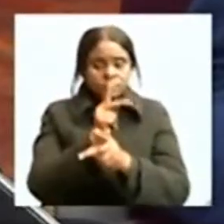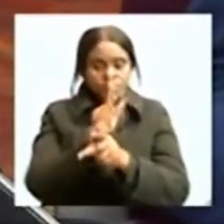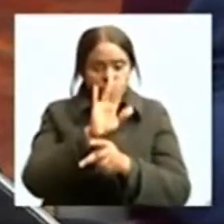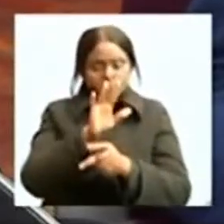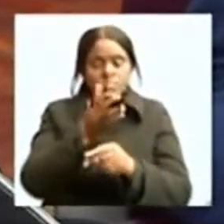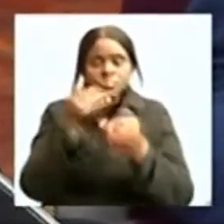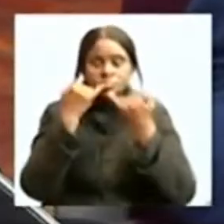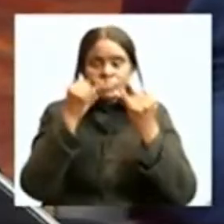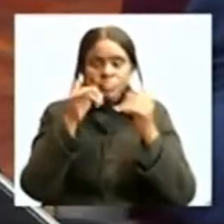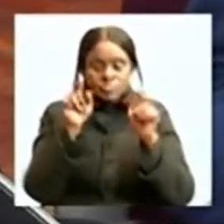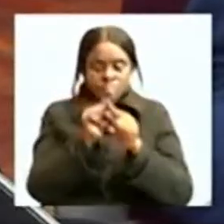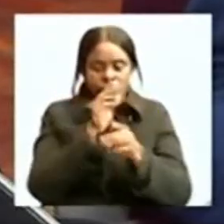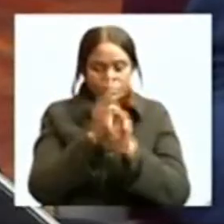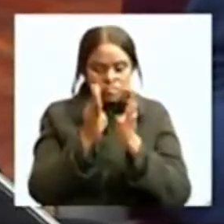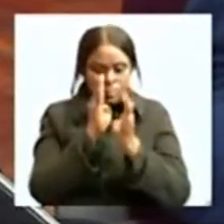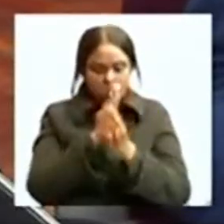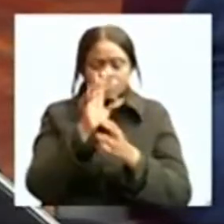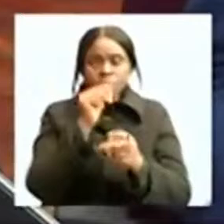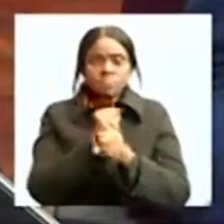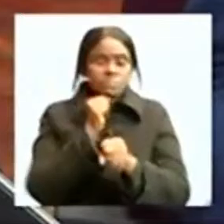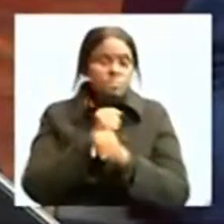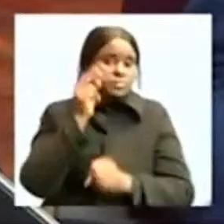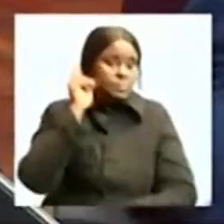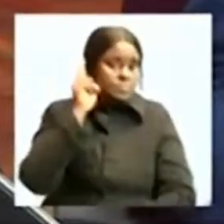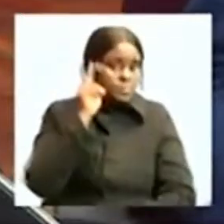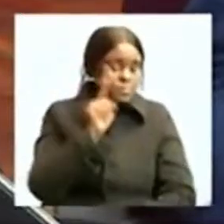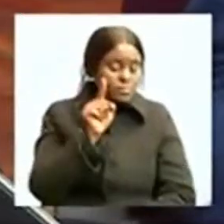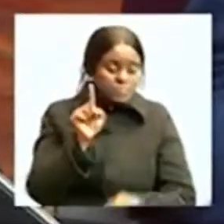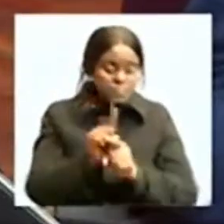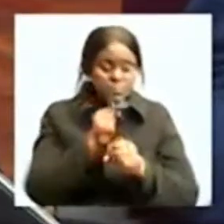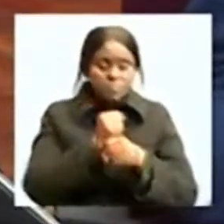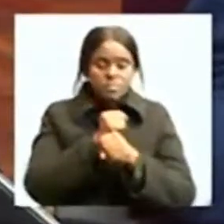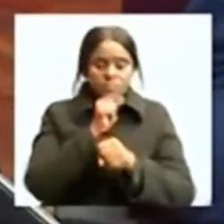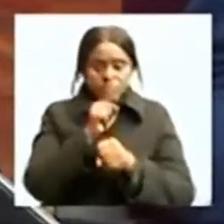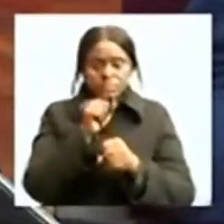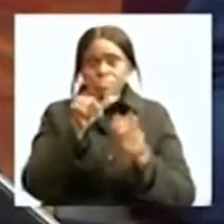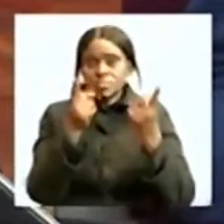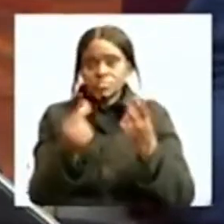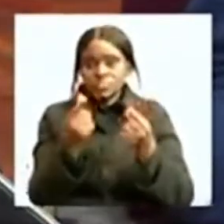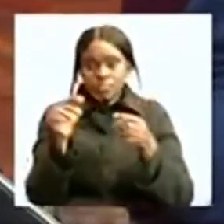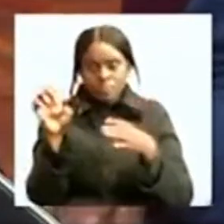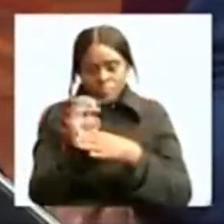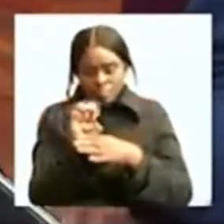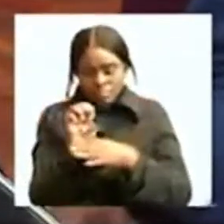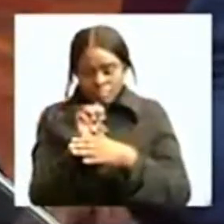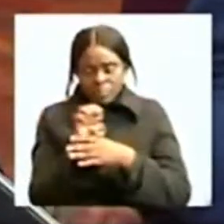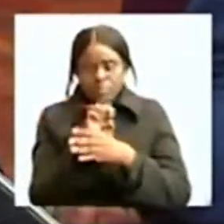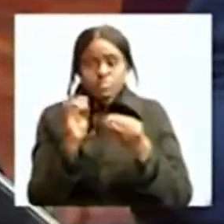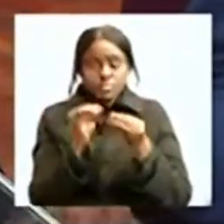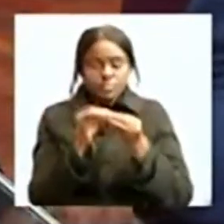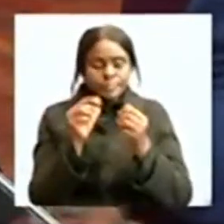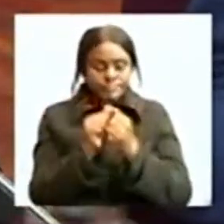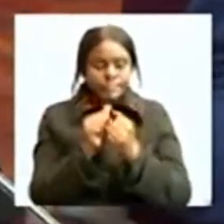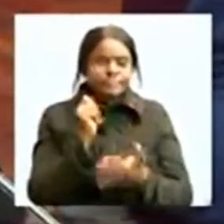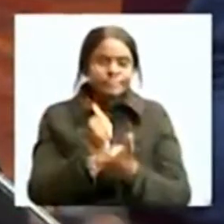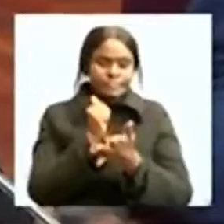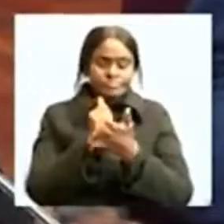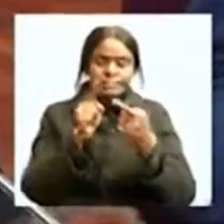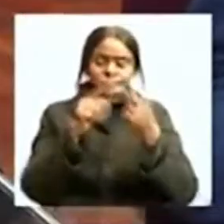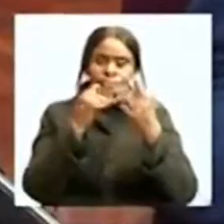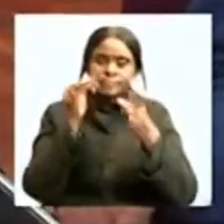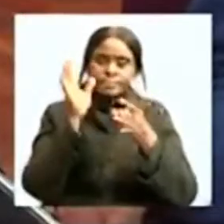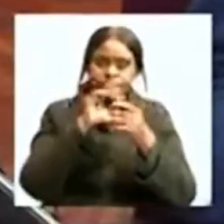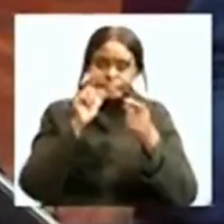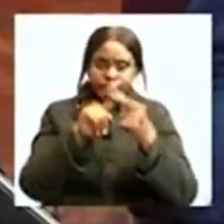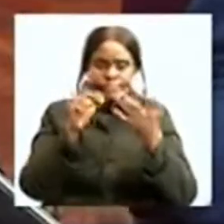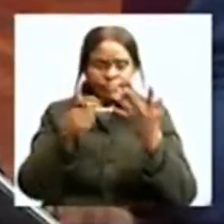updated database of contractors' performance history, and ensuring regular evaluations will assist to identify